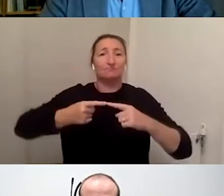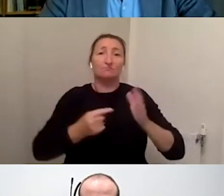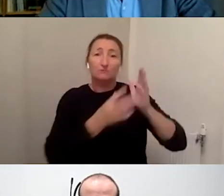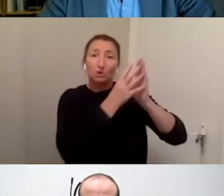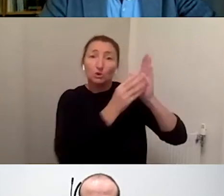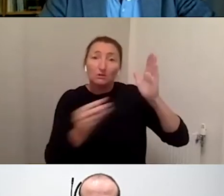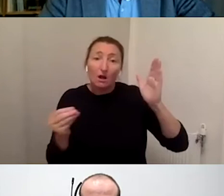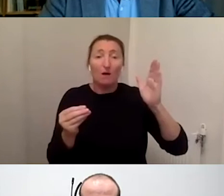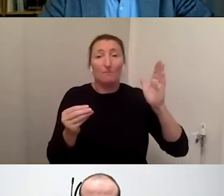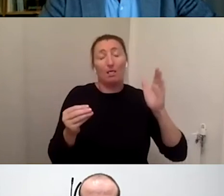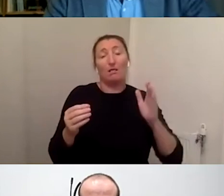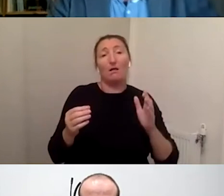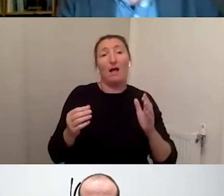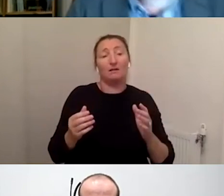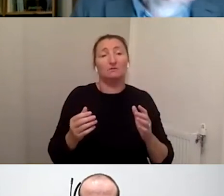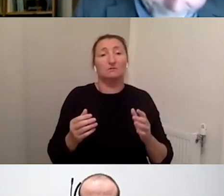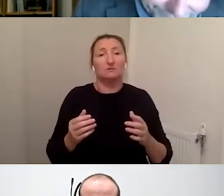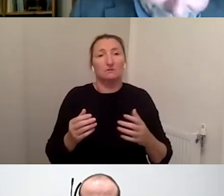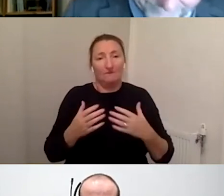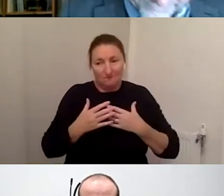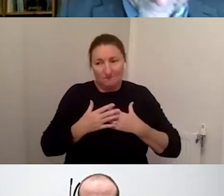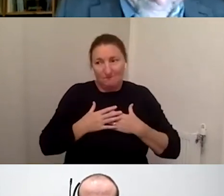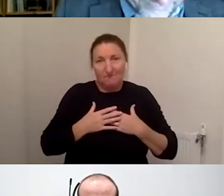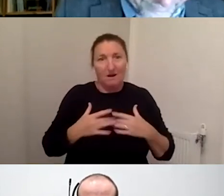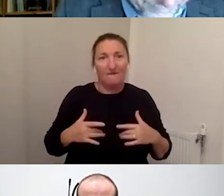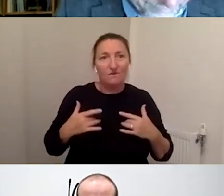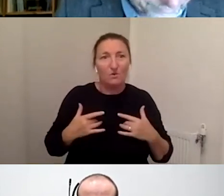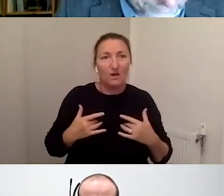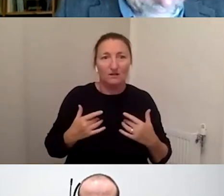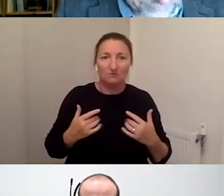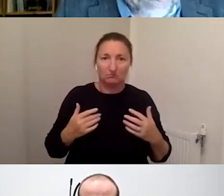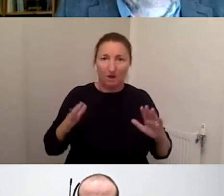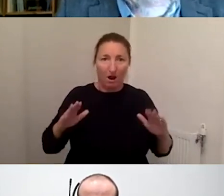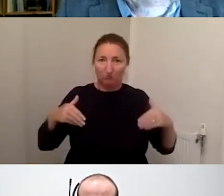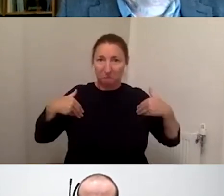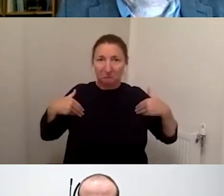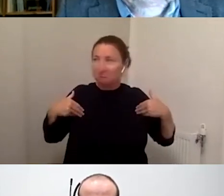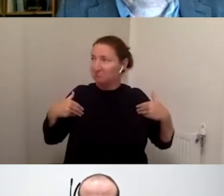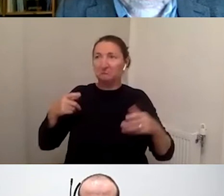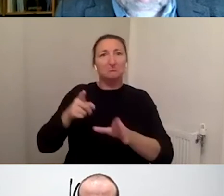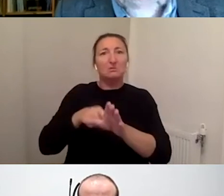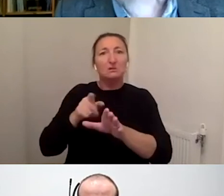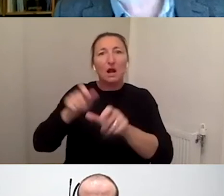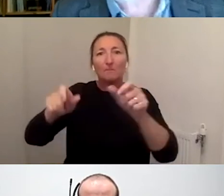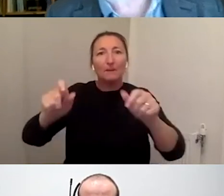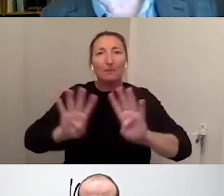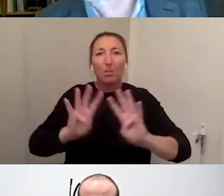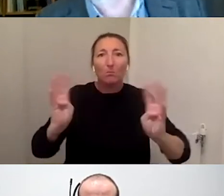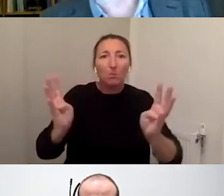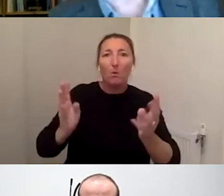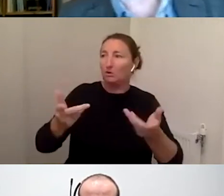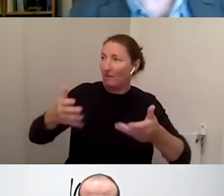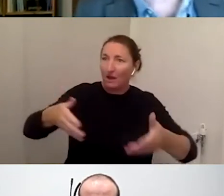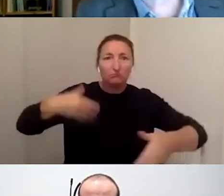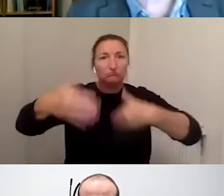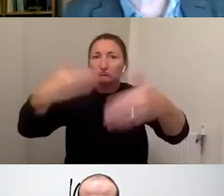think from our point of view, I'm not driving this anymore. We've got youngsters in our board who is driving this. We've got communities within South of